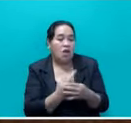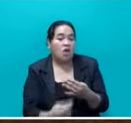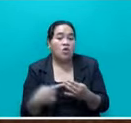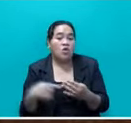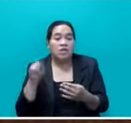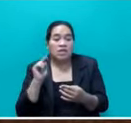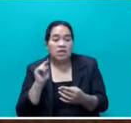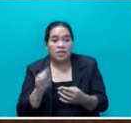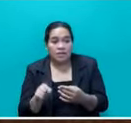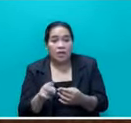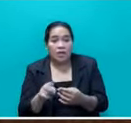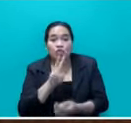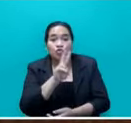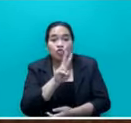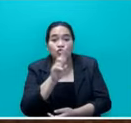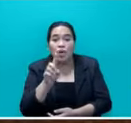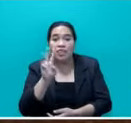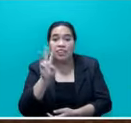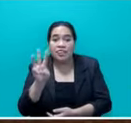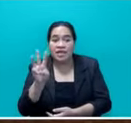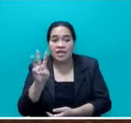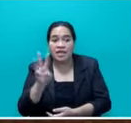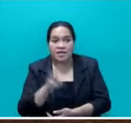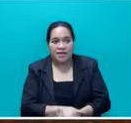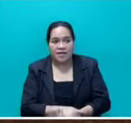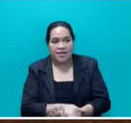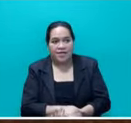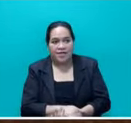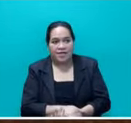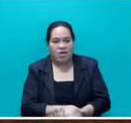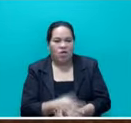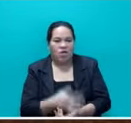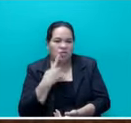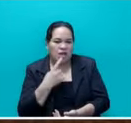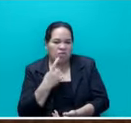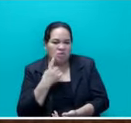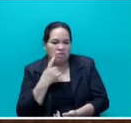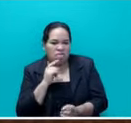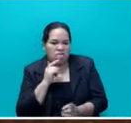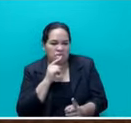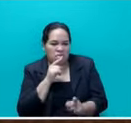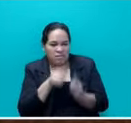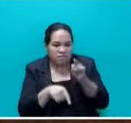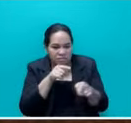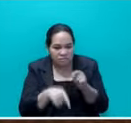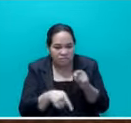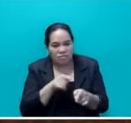says, 213, which is indecently insulting or annoying modesty of a person.